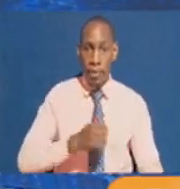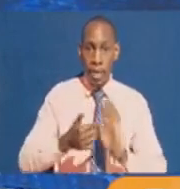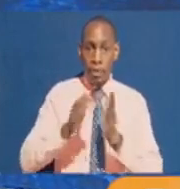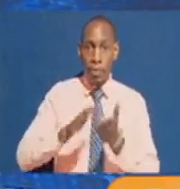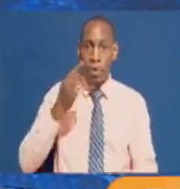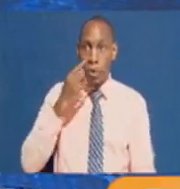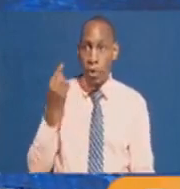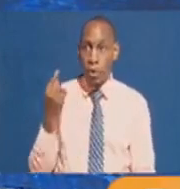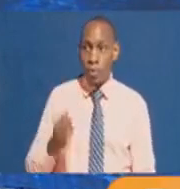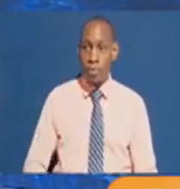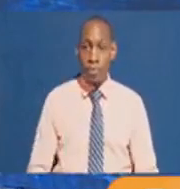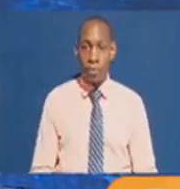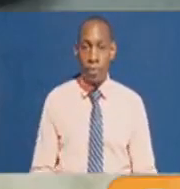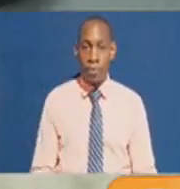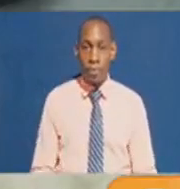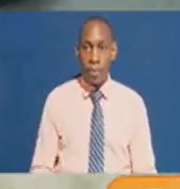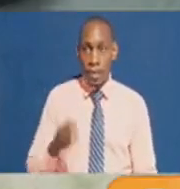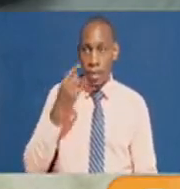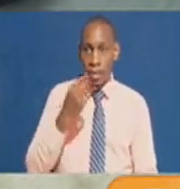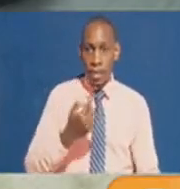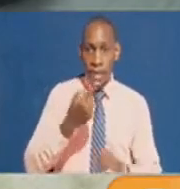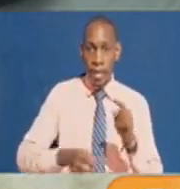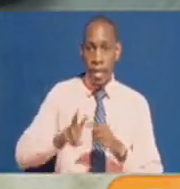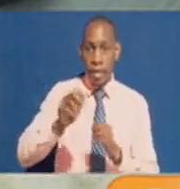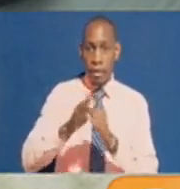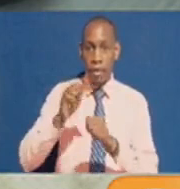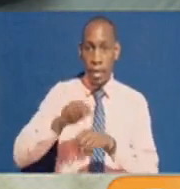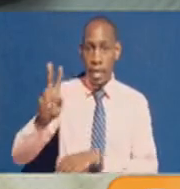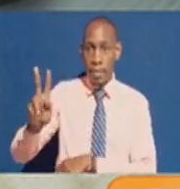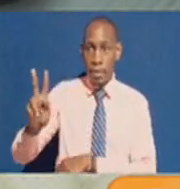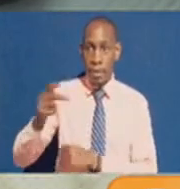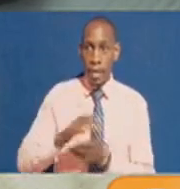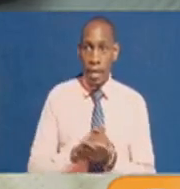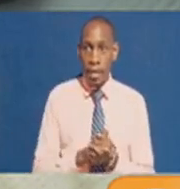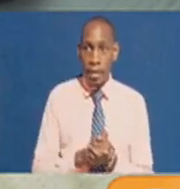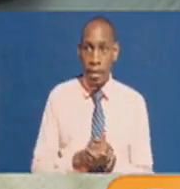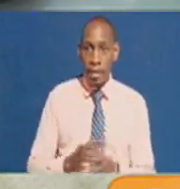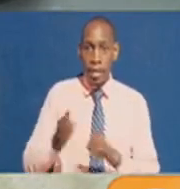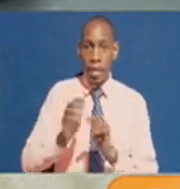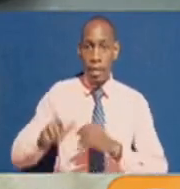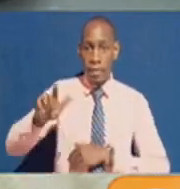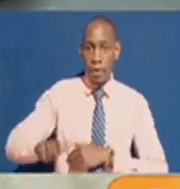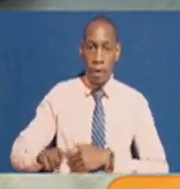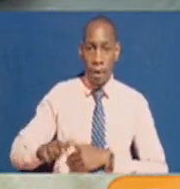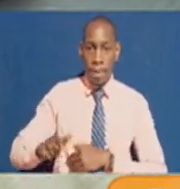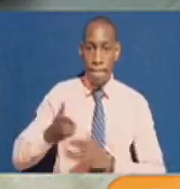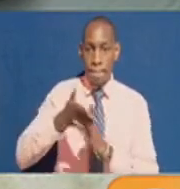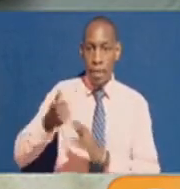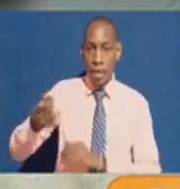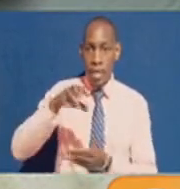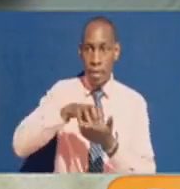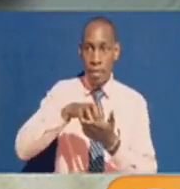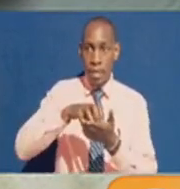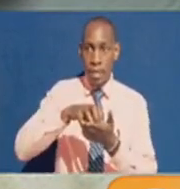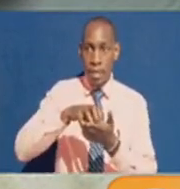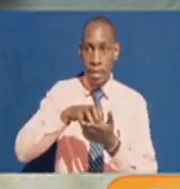us more. It was in 2014 when Kenya attained a lower middle income status following a